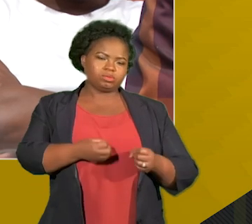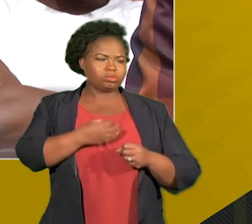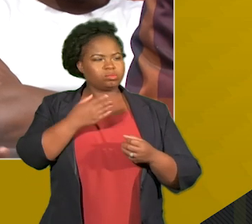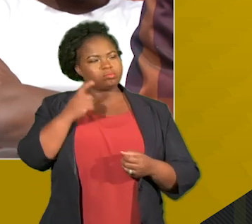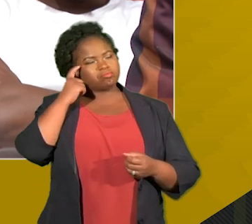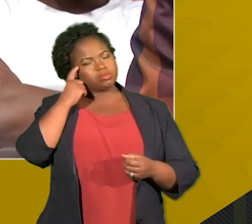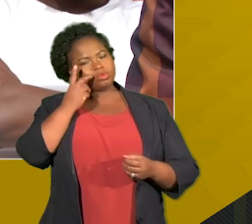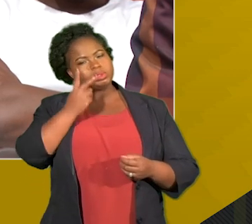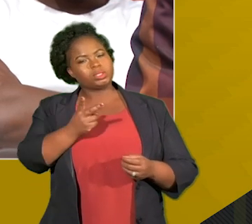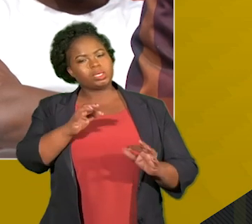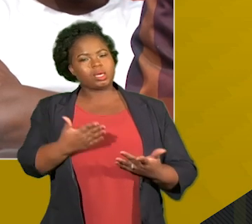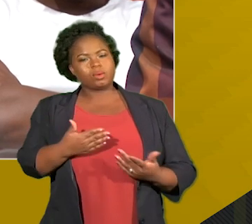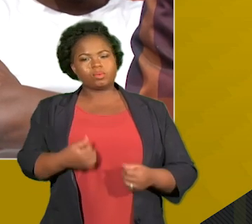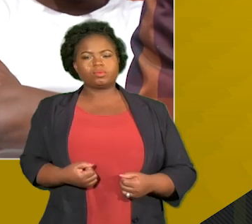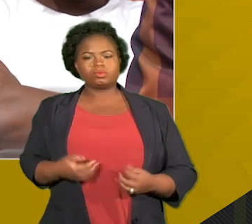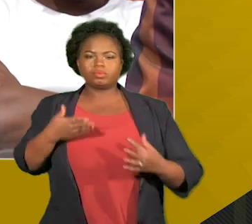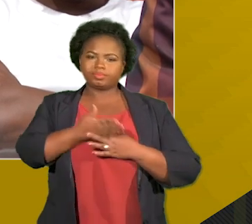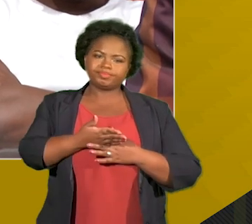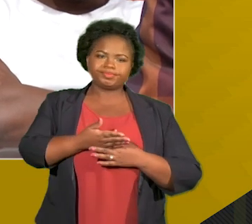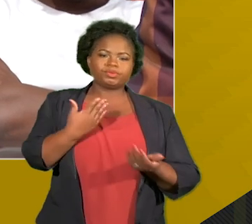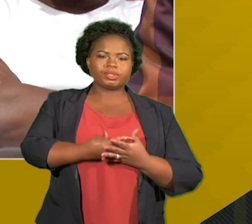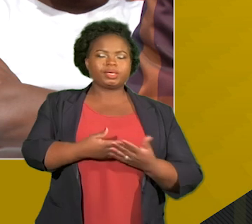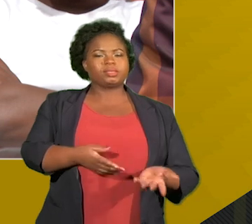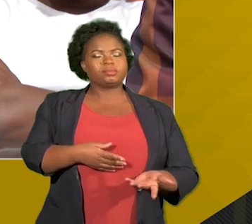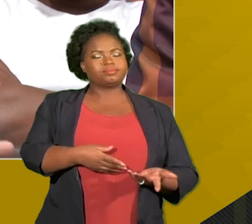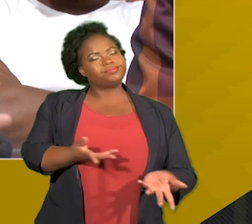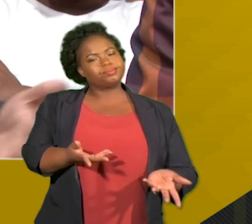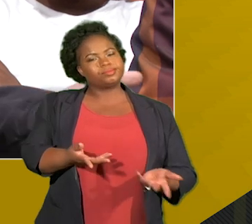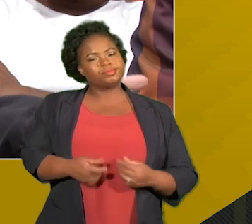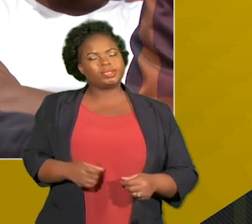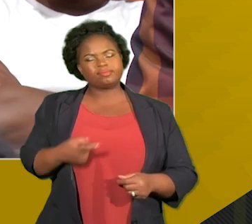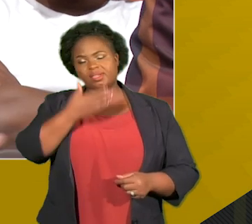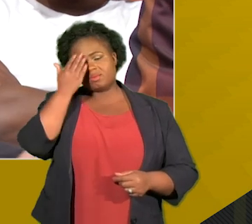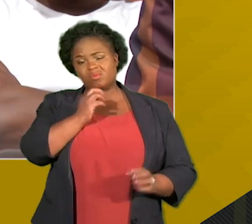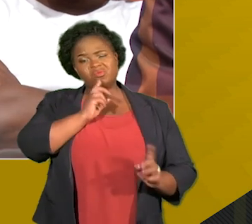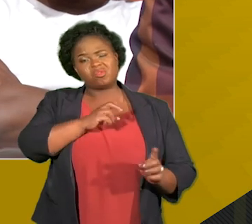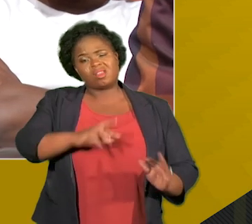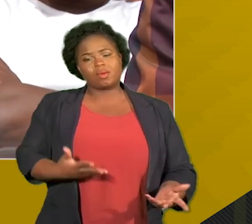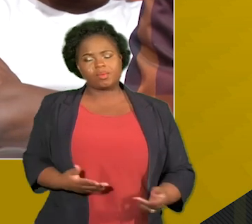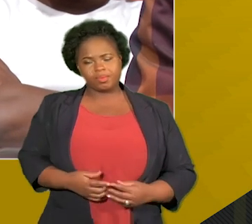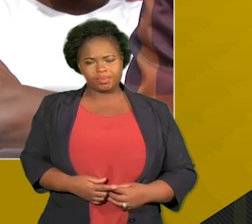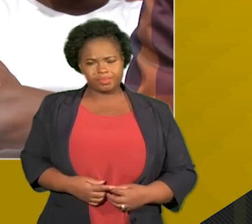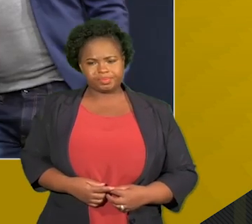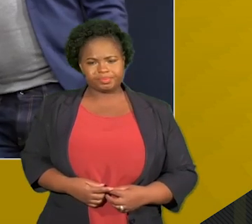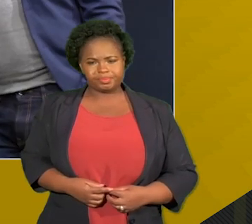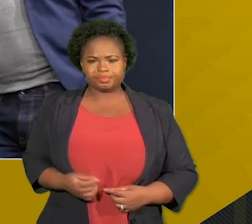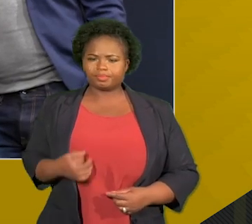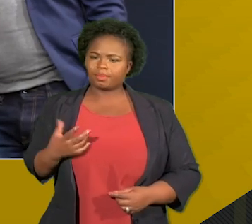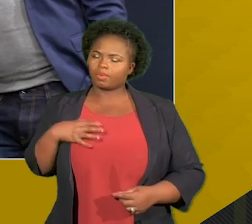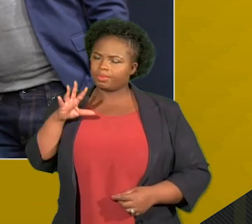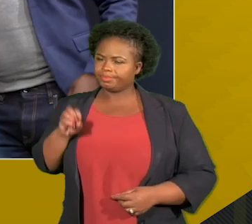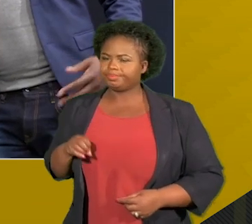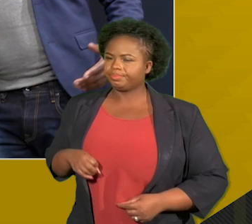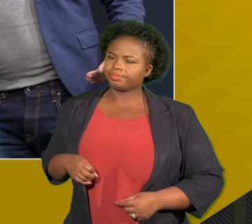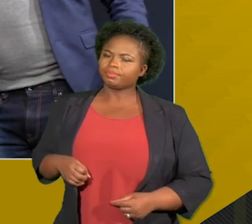out through our studio. You know, I said I don't know all the answers, but we know that these are the experiments that we're trying to make. Maybe one thing I can ask as well: what